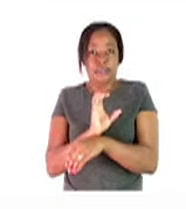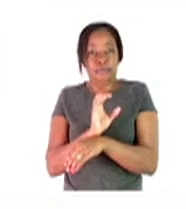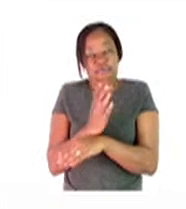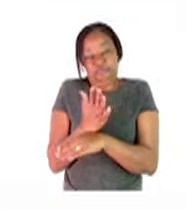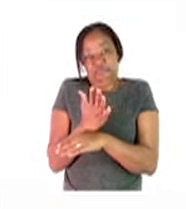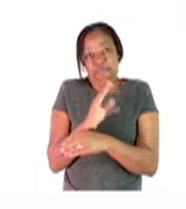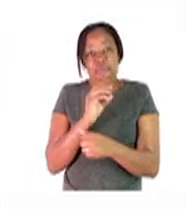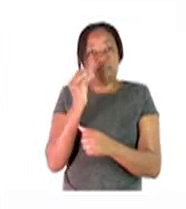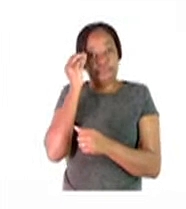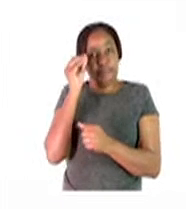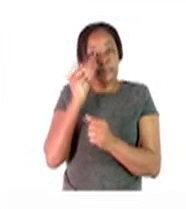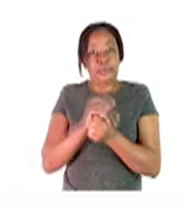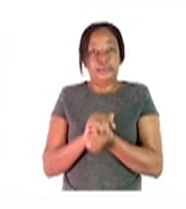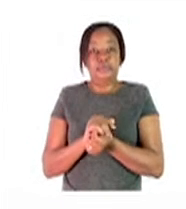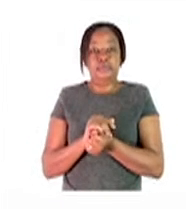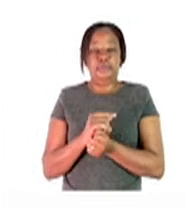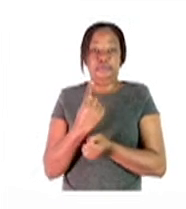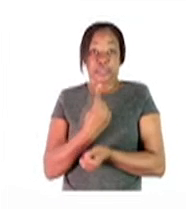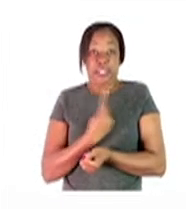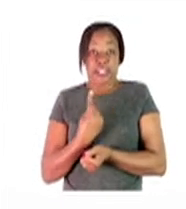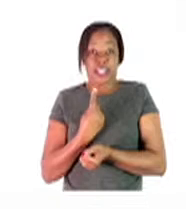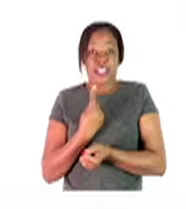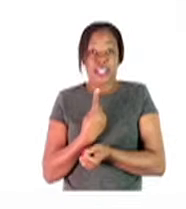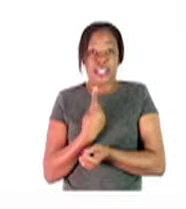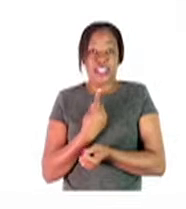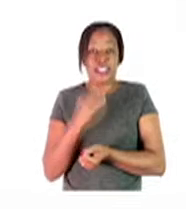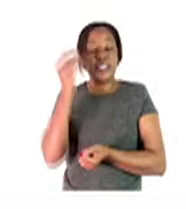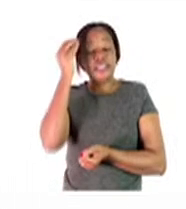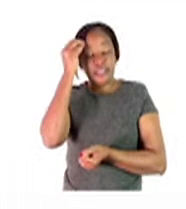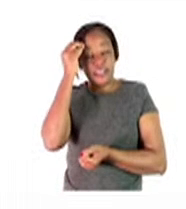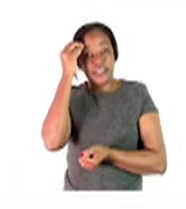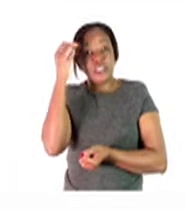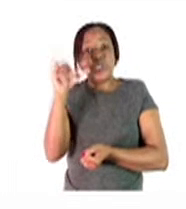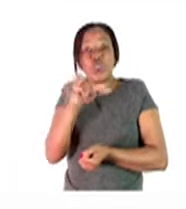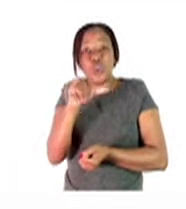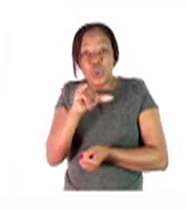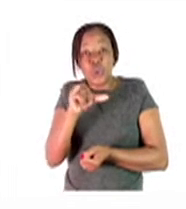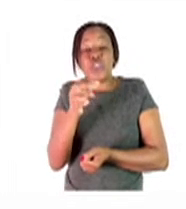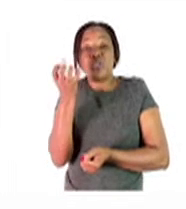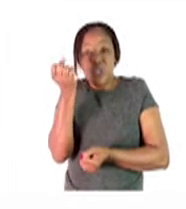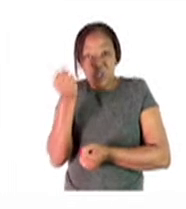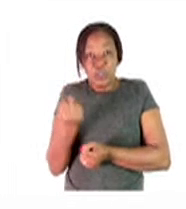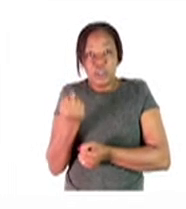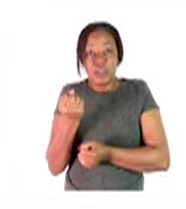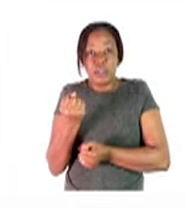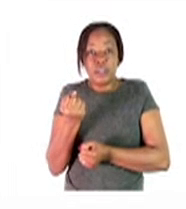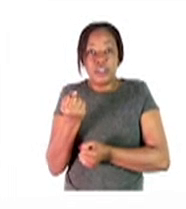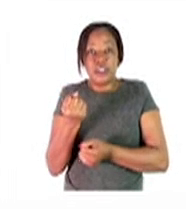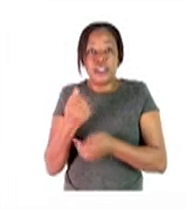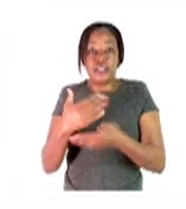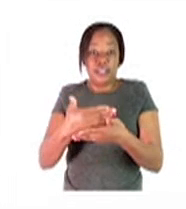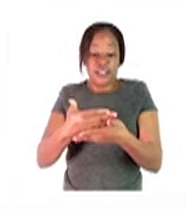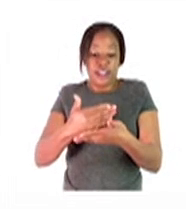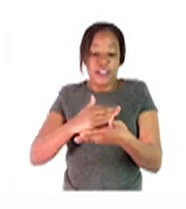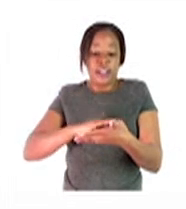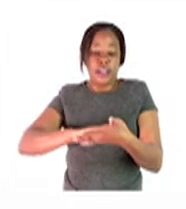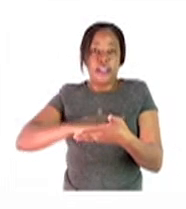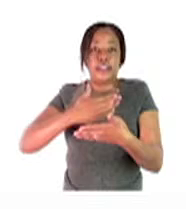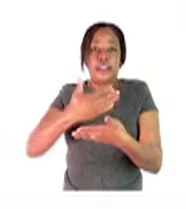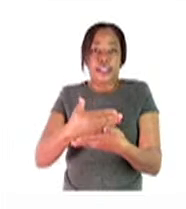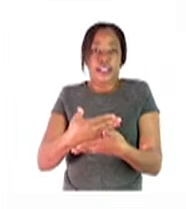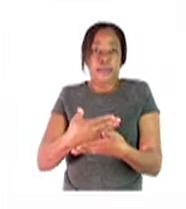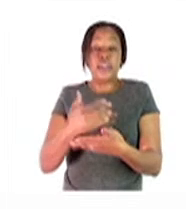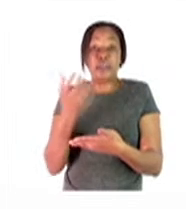of the people don't use computers, but they have laptops at home. So if you have a laptop, it's the same as the computer. So